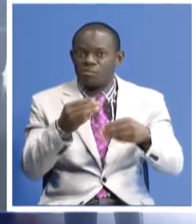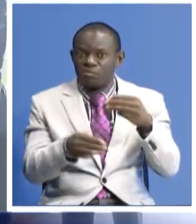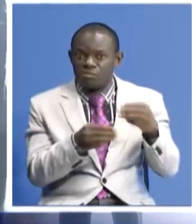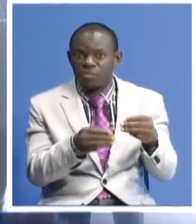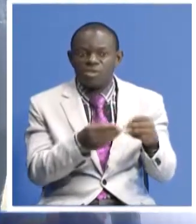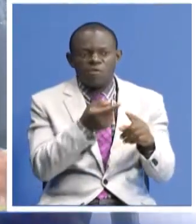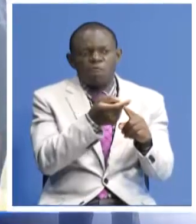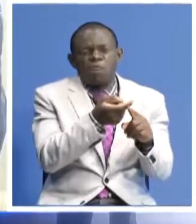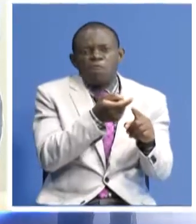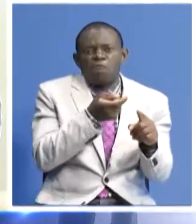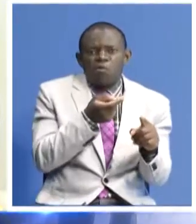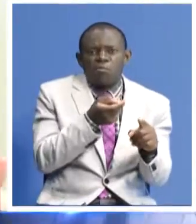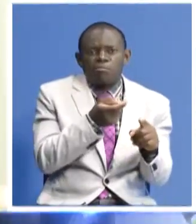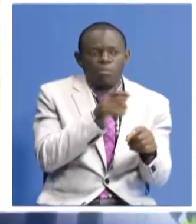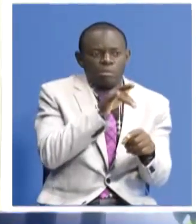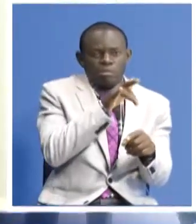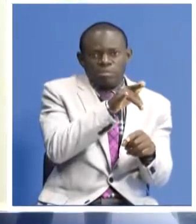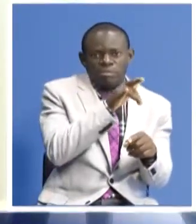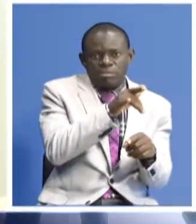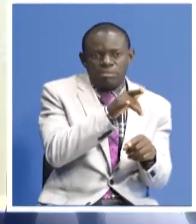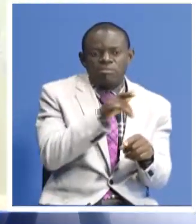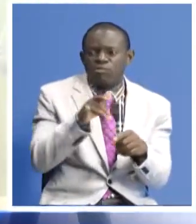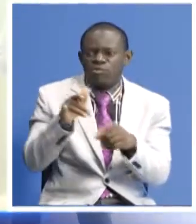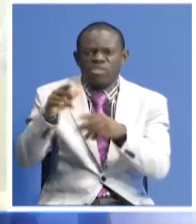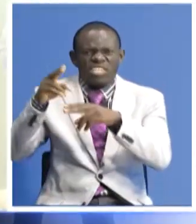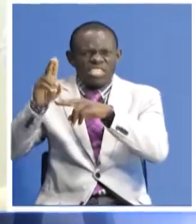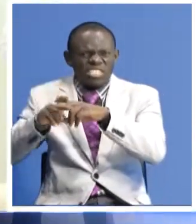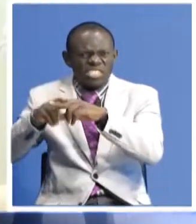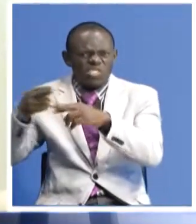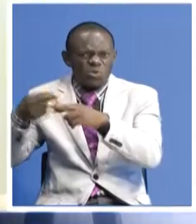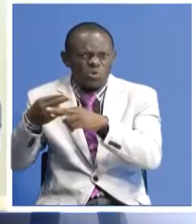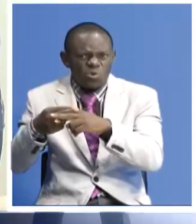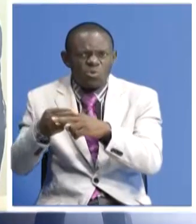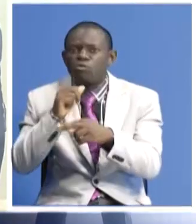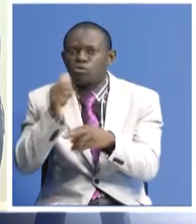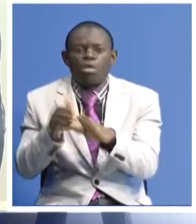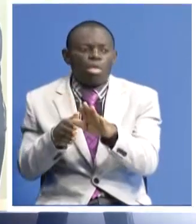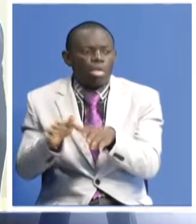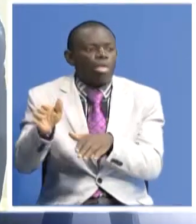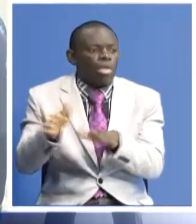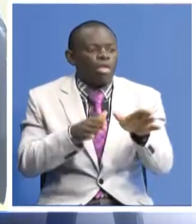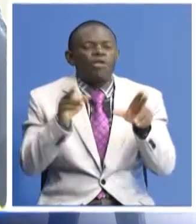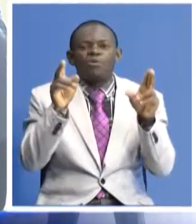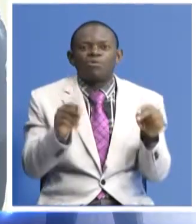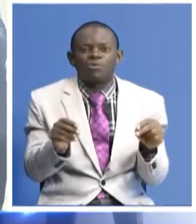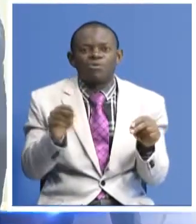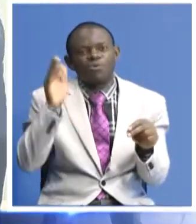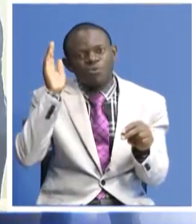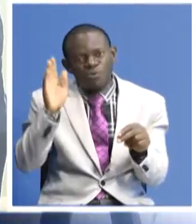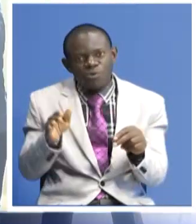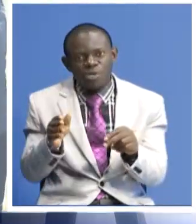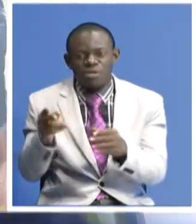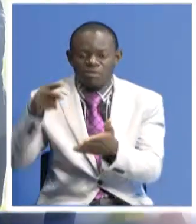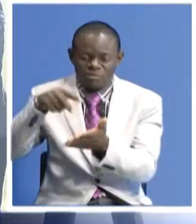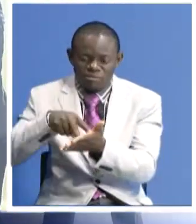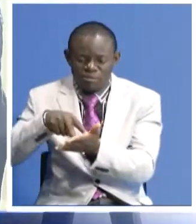the airplane. So you won't be walking to the airplane anymore or going by bus in this terminal. You will now be just walking on the